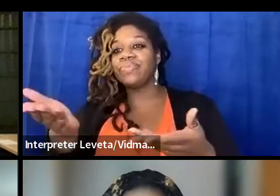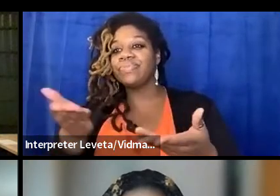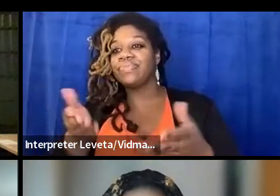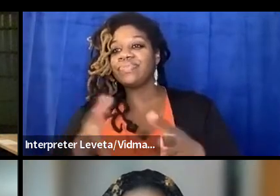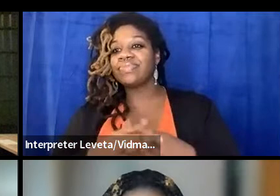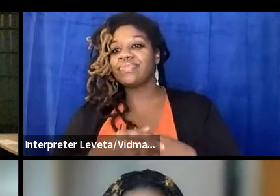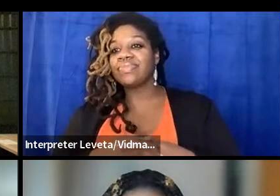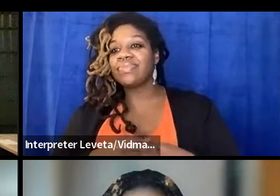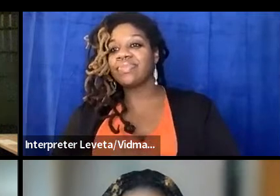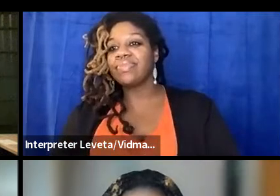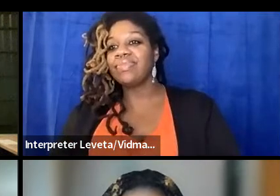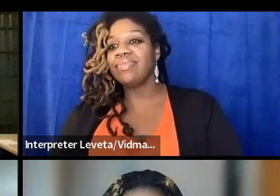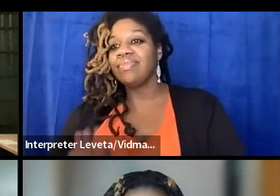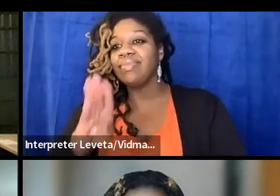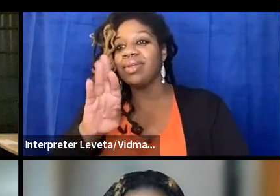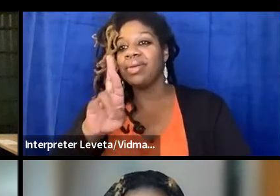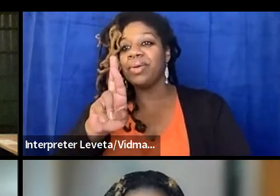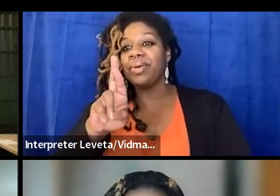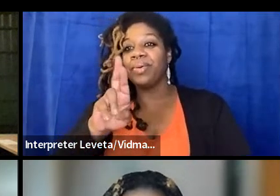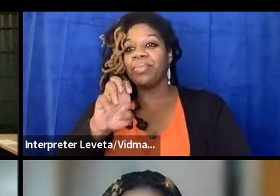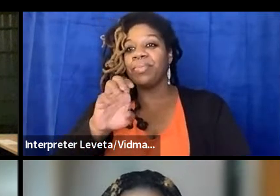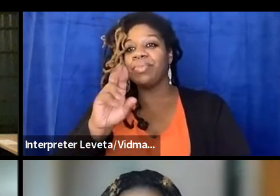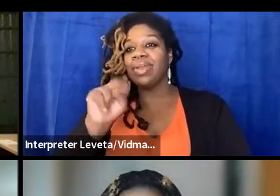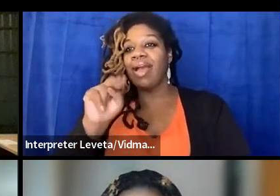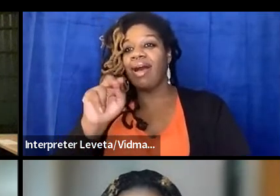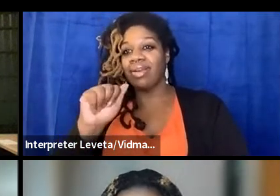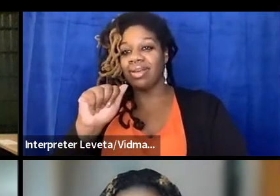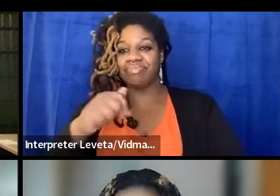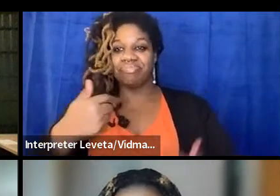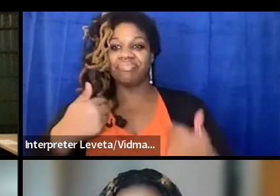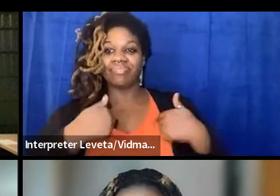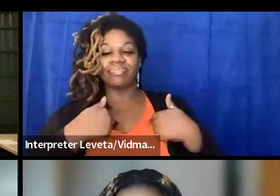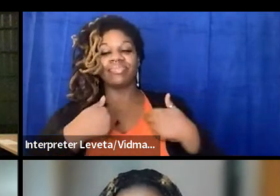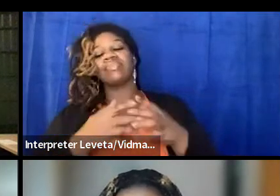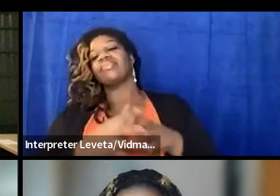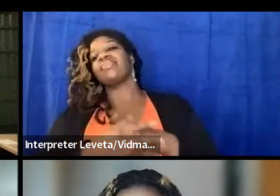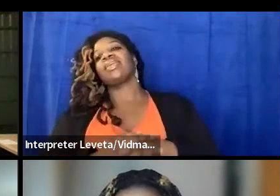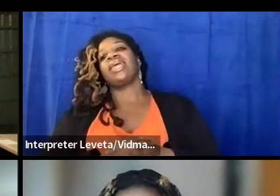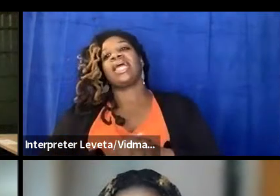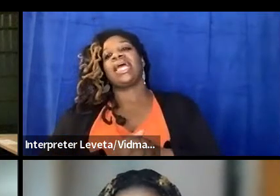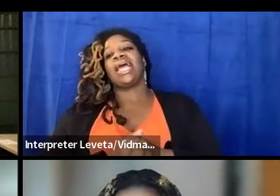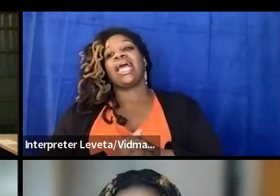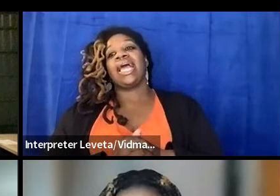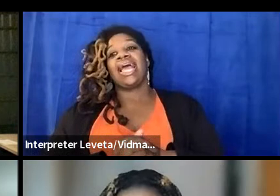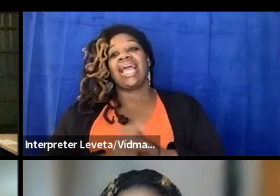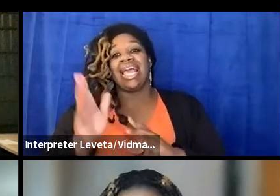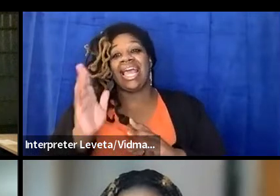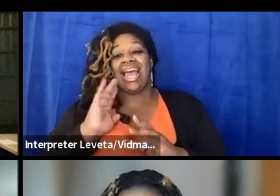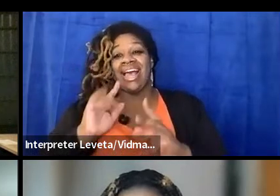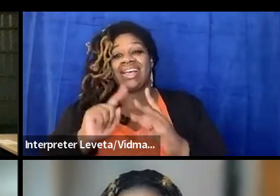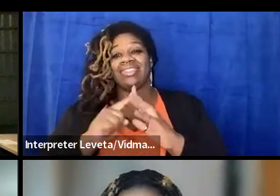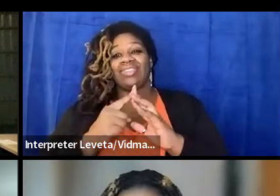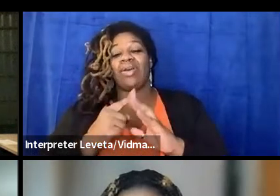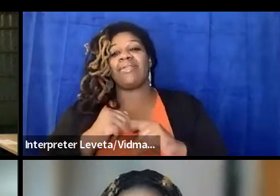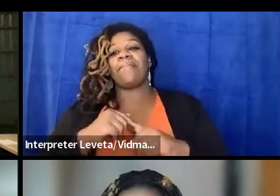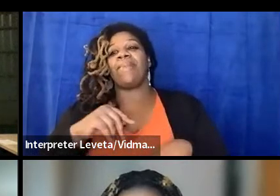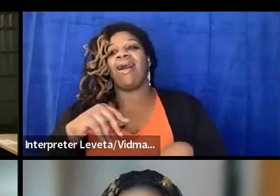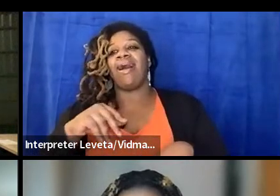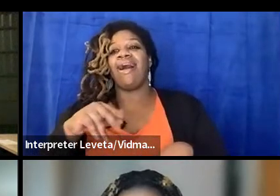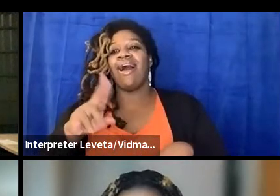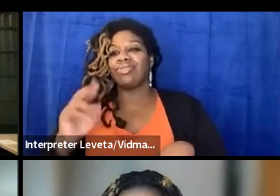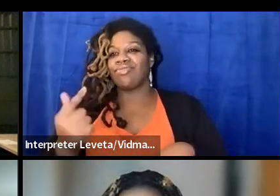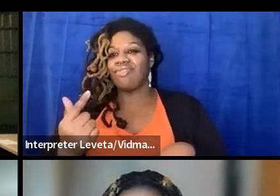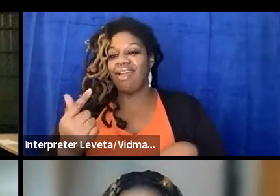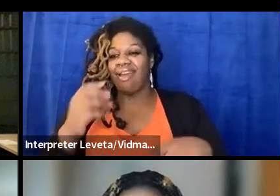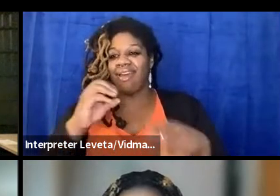I'll go. So I originally started my undergraduate career in forensic chemistry